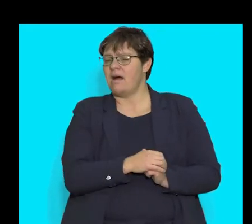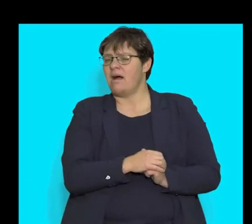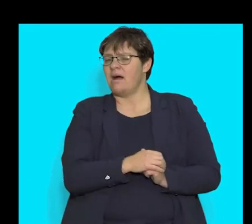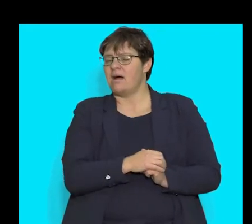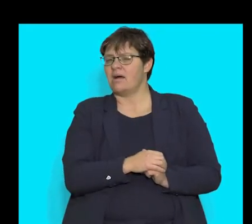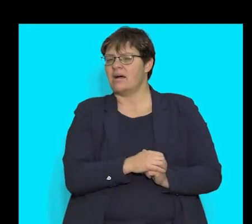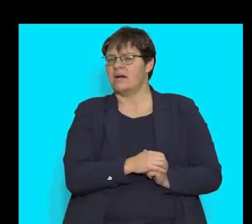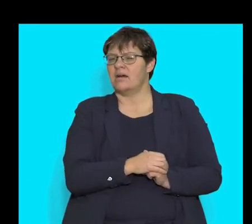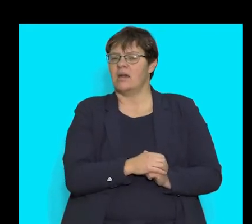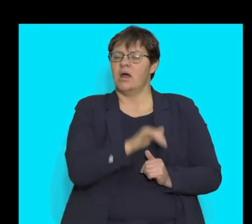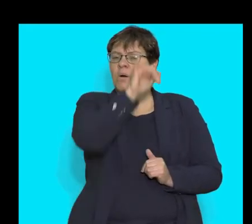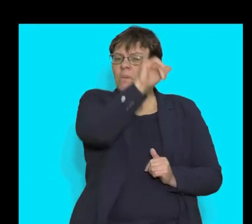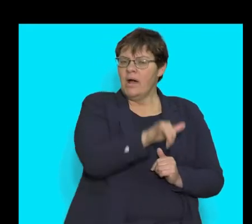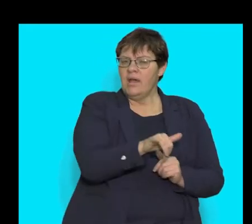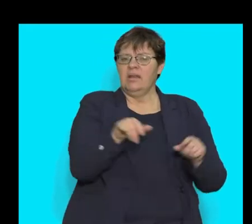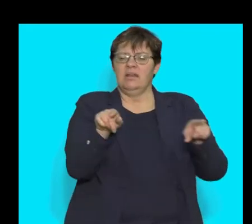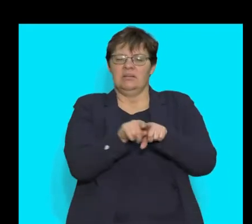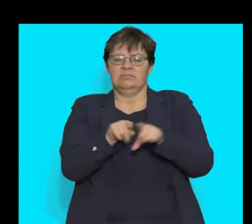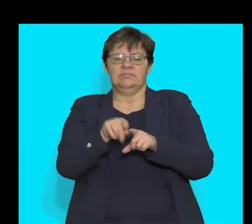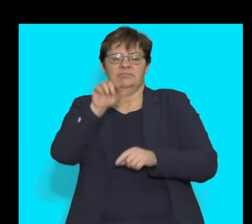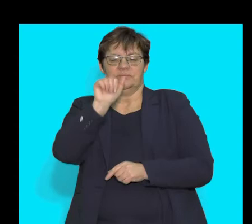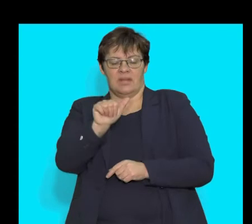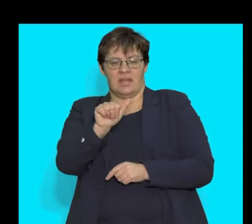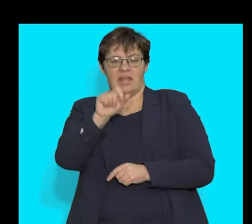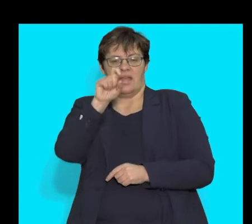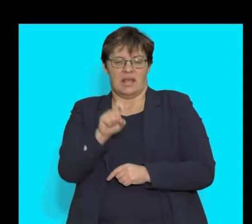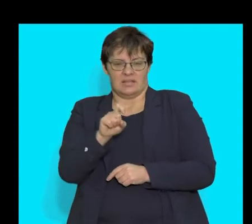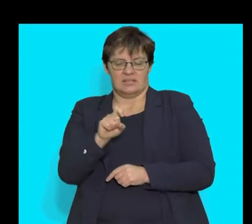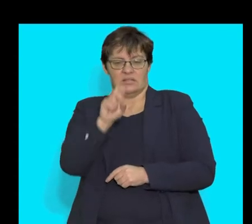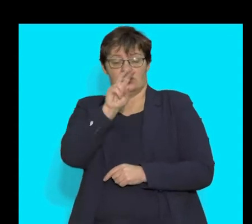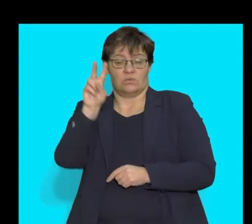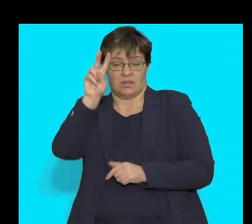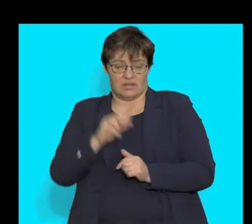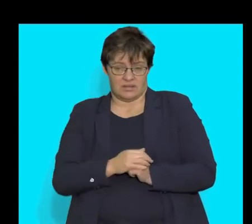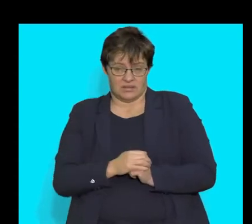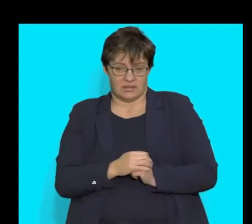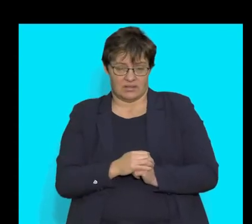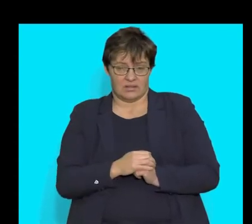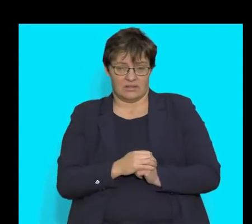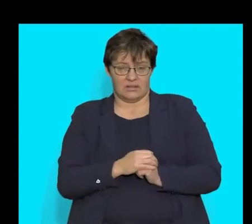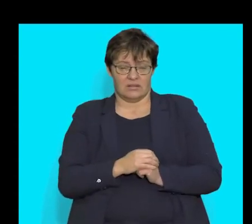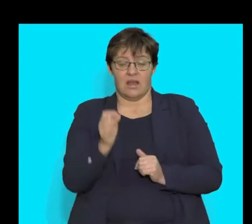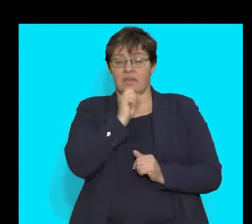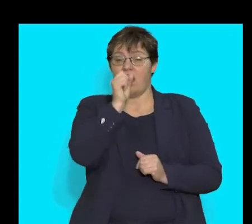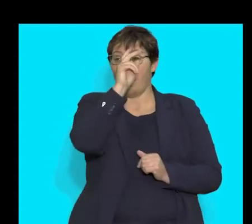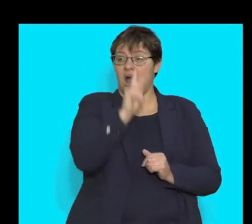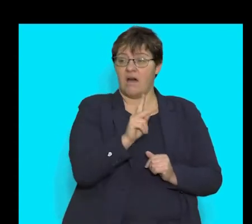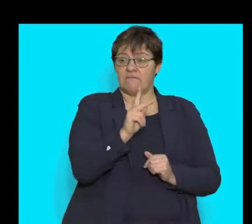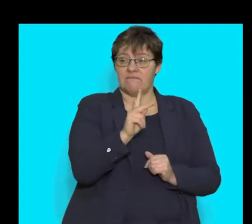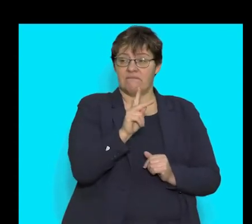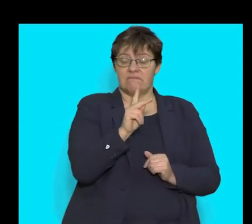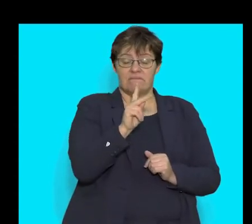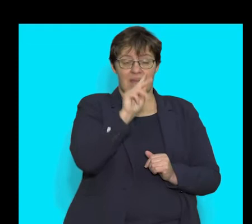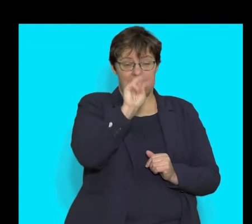in the form of y equals ax squared, where this half m